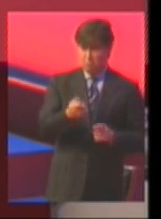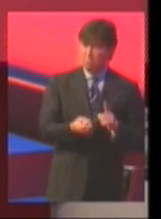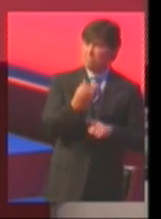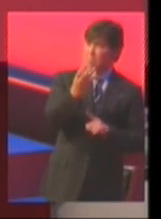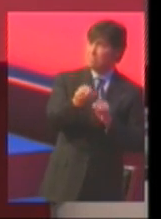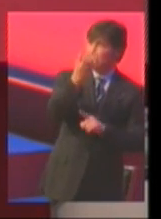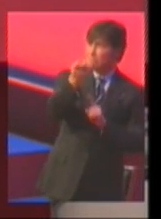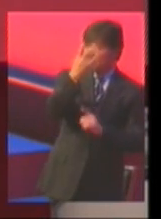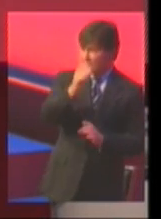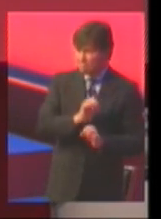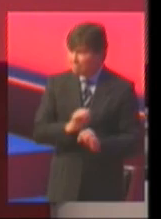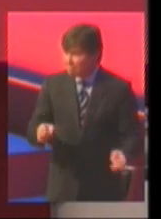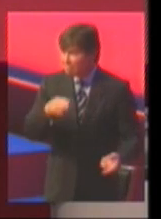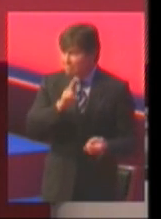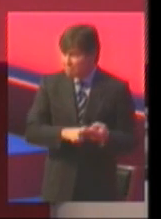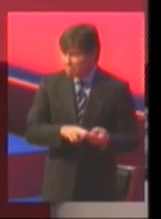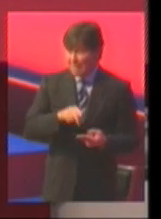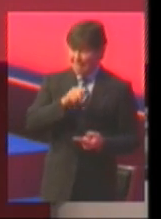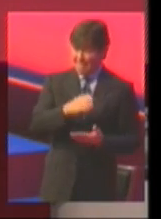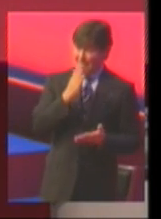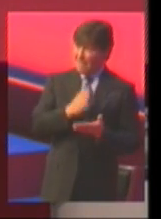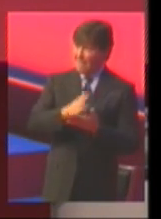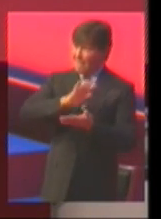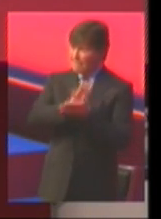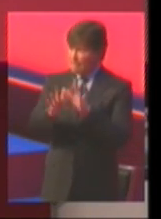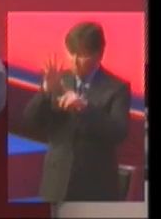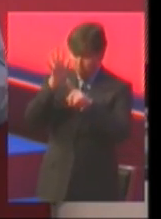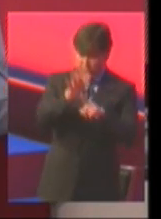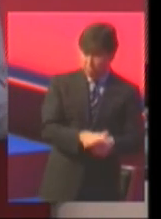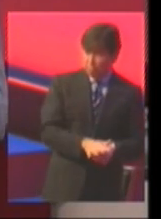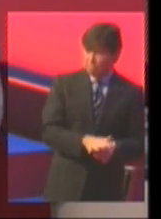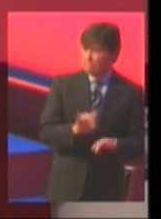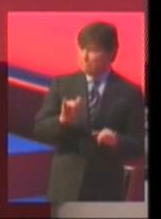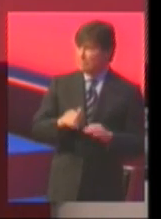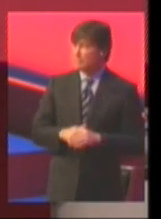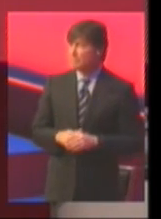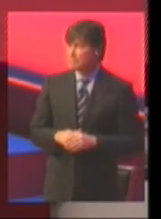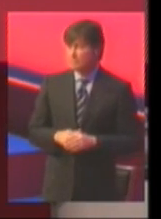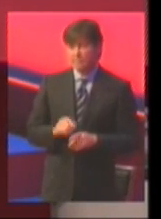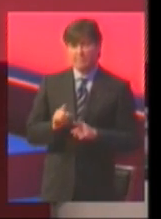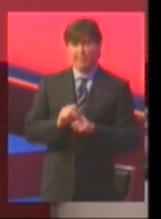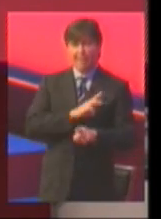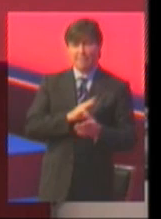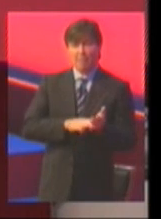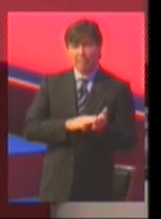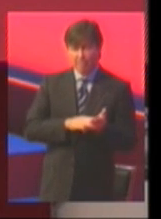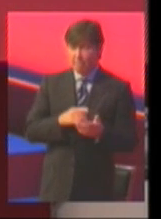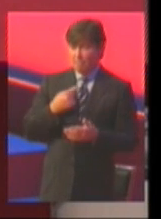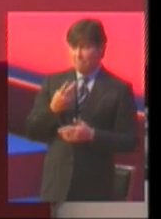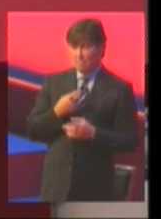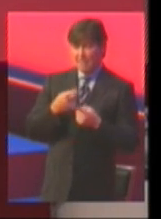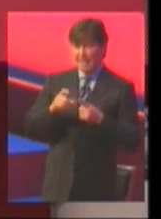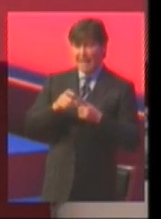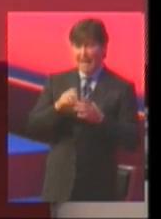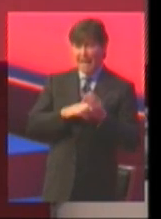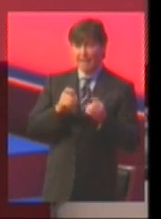the present level of emissions are being hit first and are being hit hardest. Just last month, I travelled with Ed Miliband,